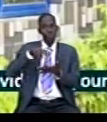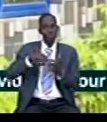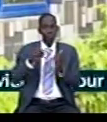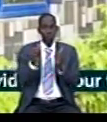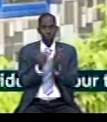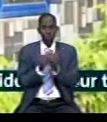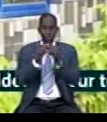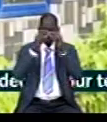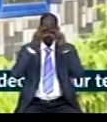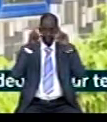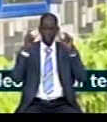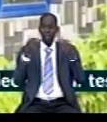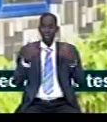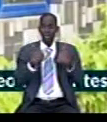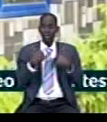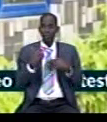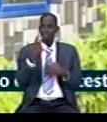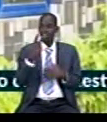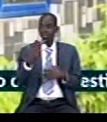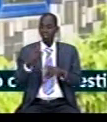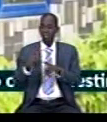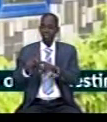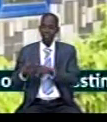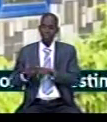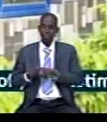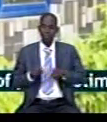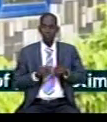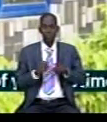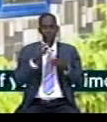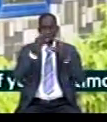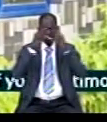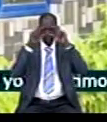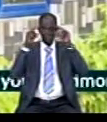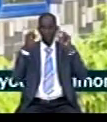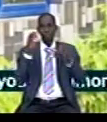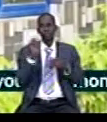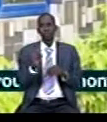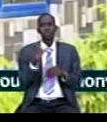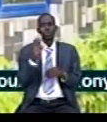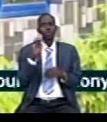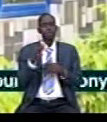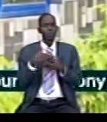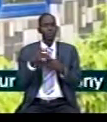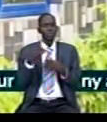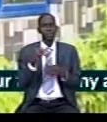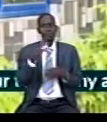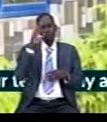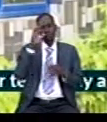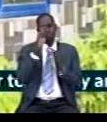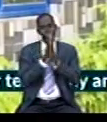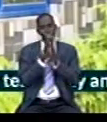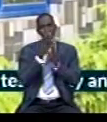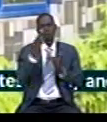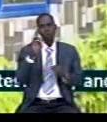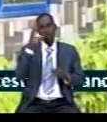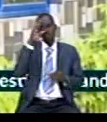I have up to 3 glasses. So after the prayer of the man of God,